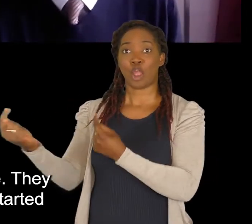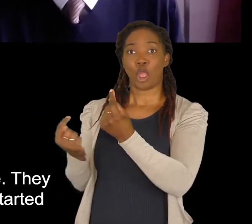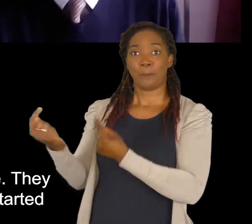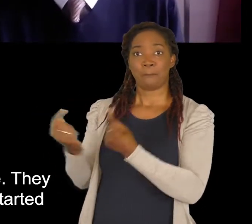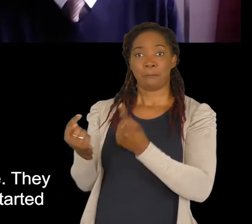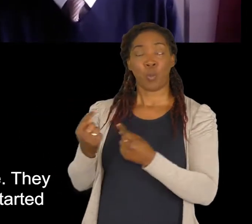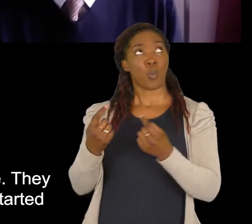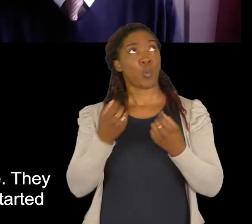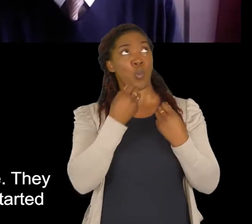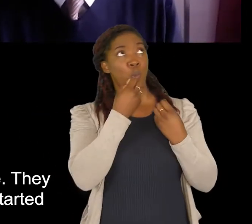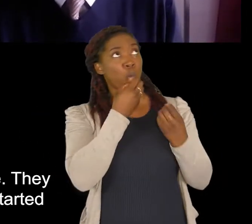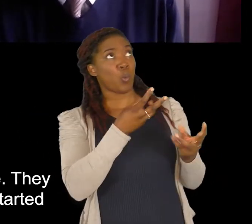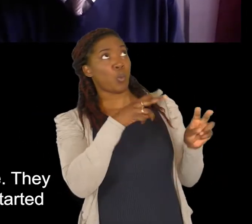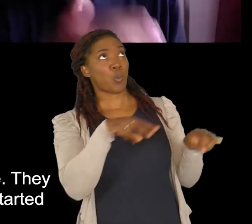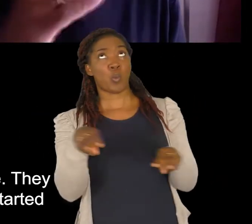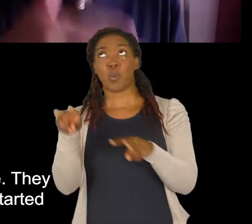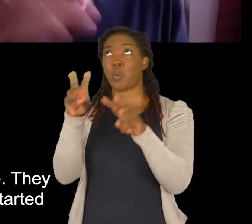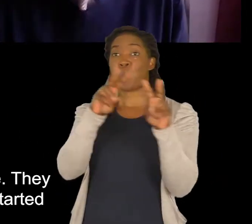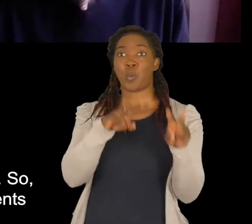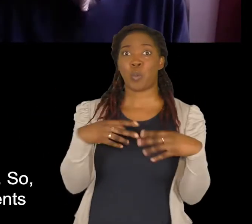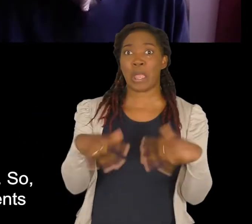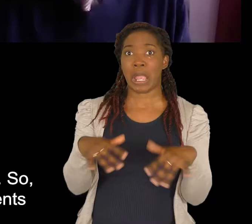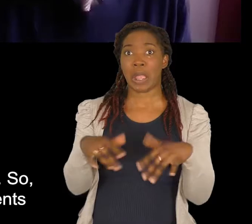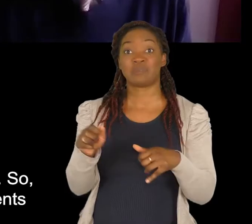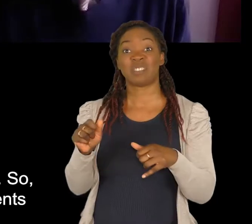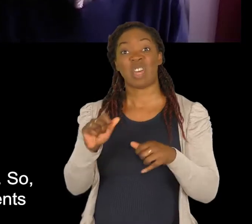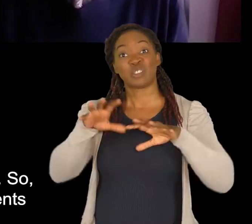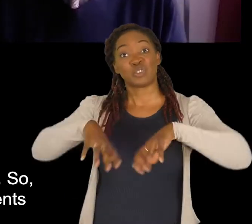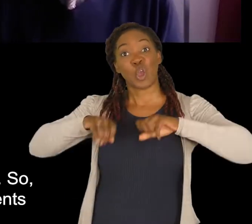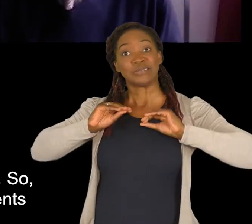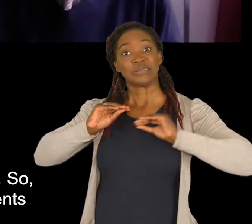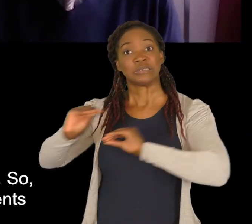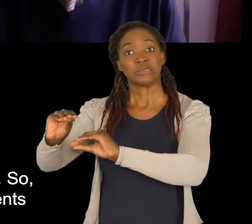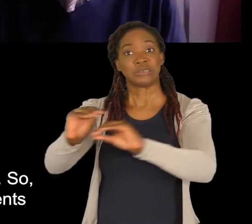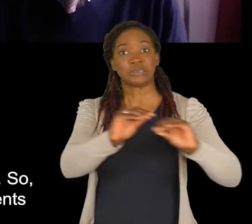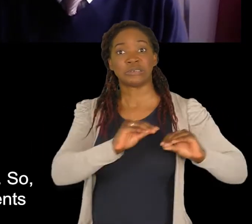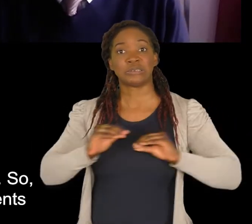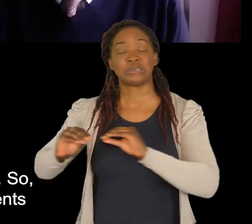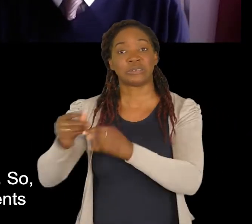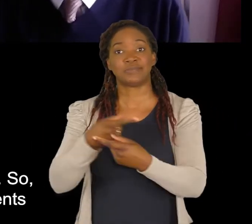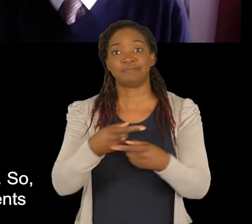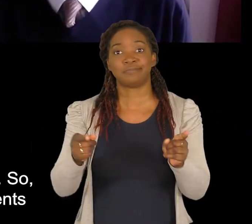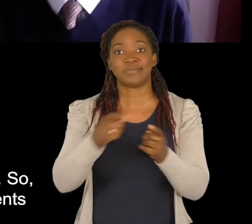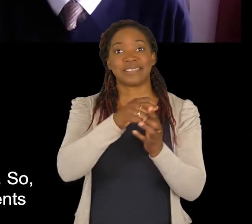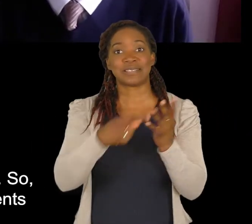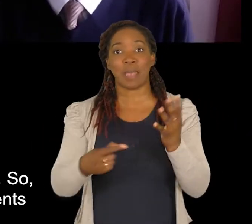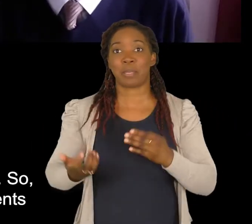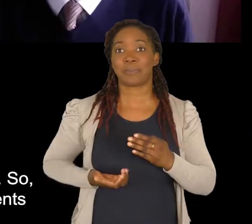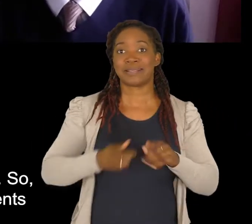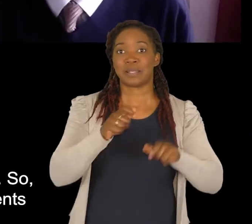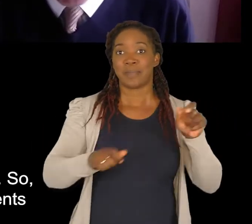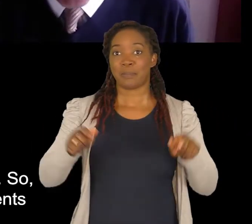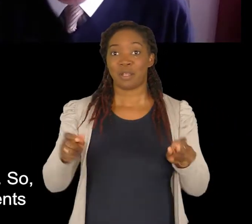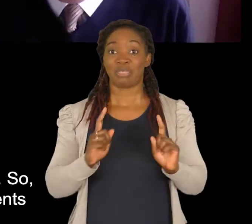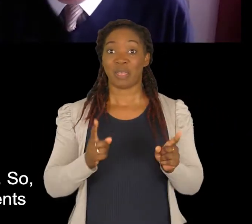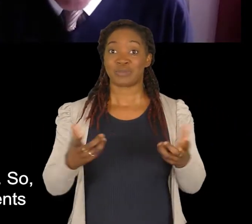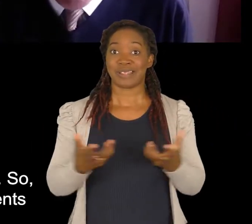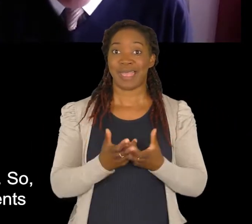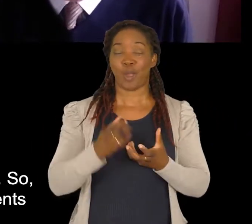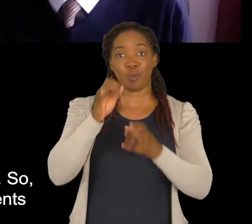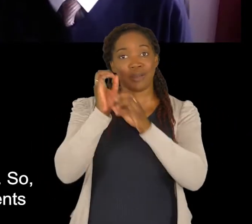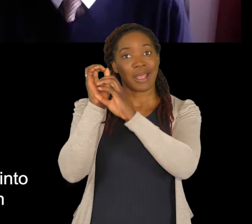were always very impressive offices. And we started running sessions for disabled entrepreneurs. So that was the birth of